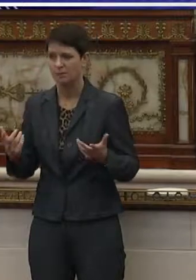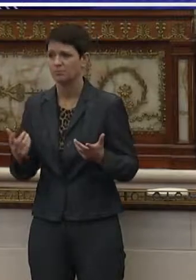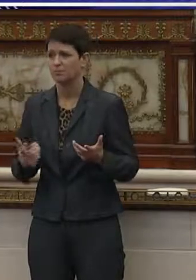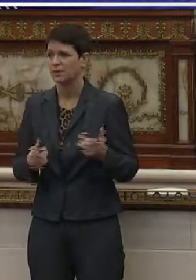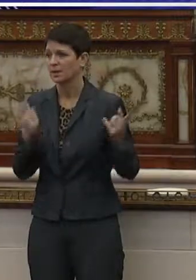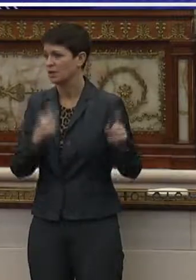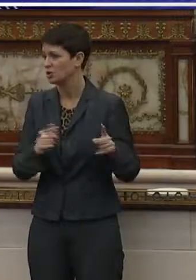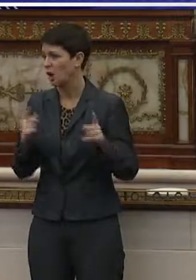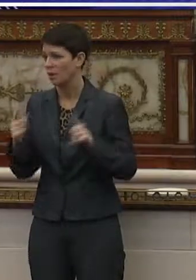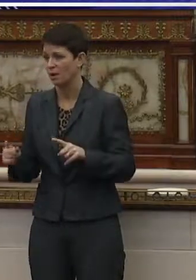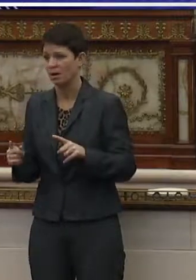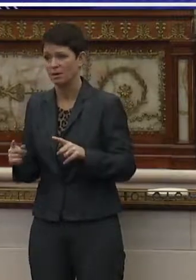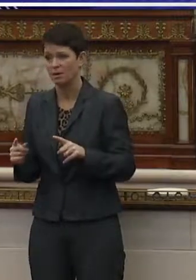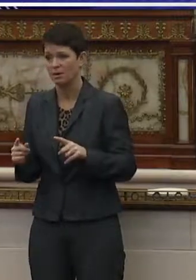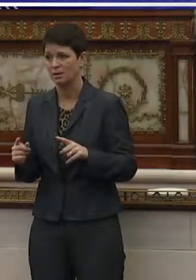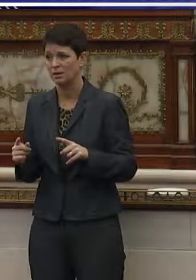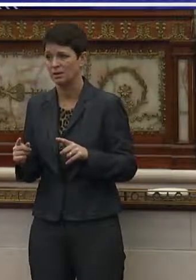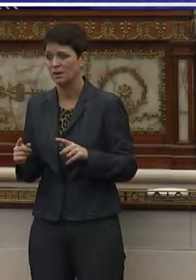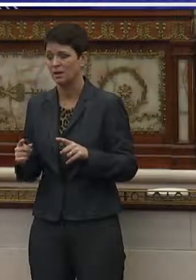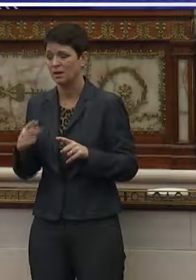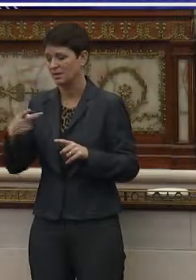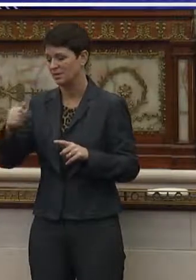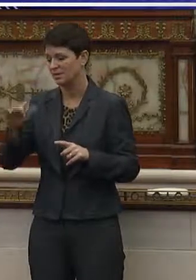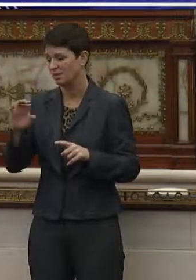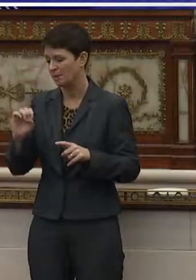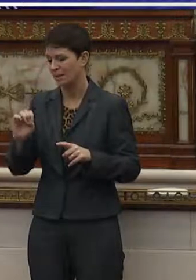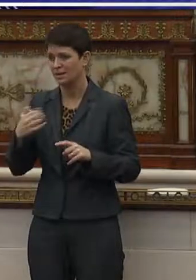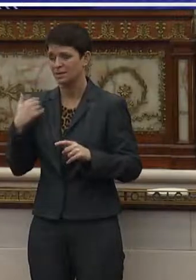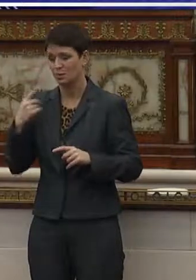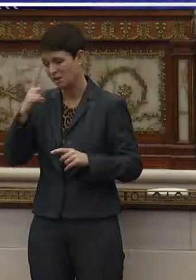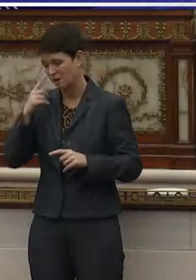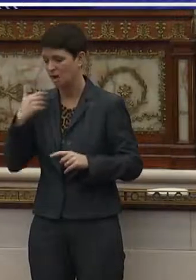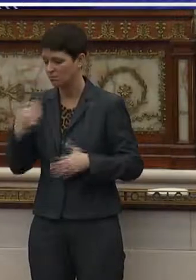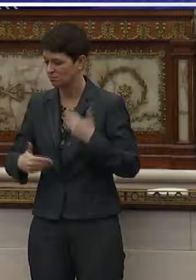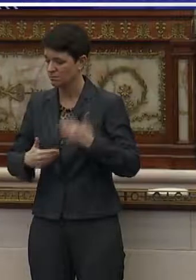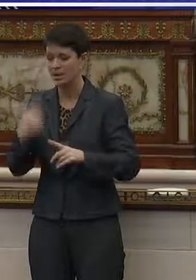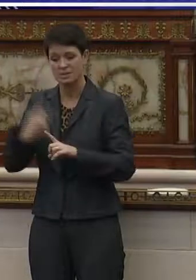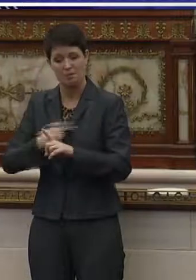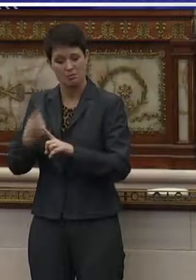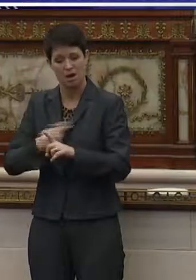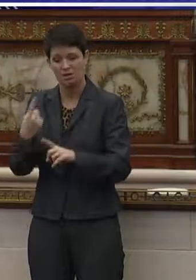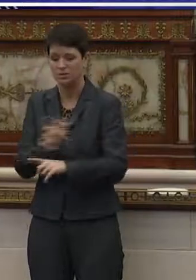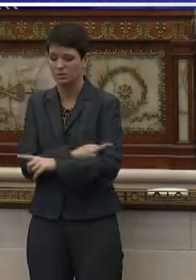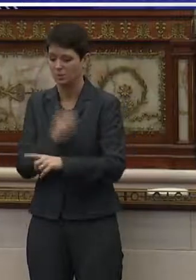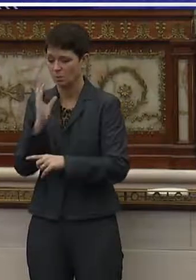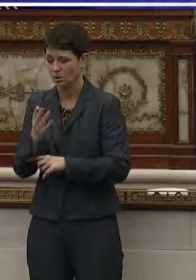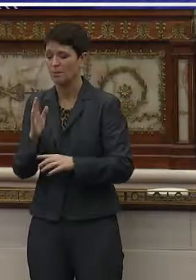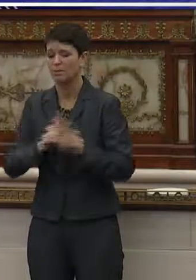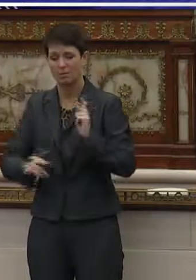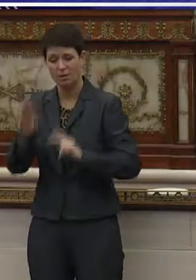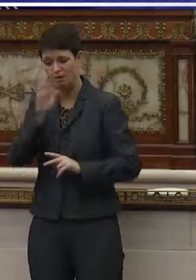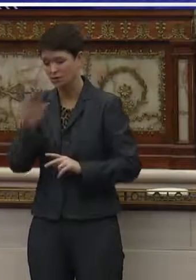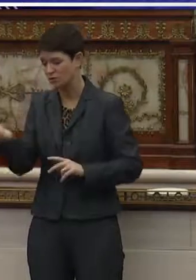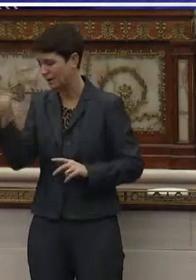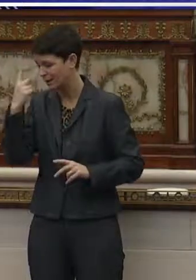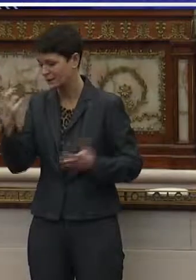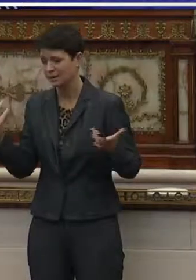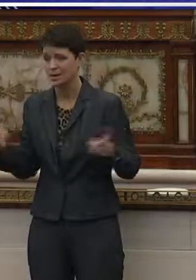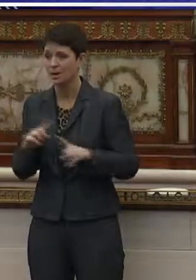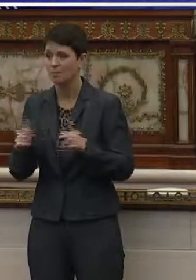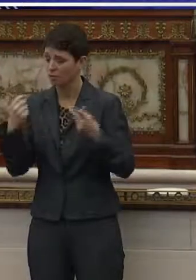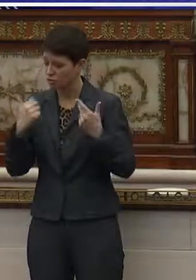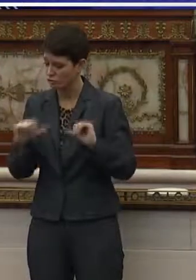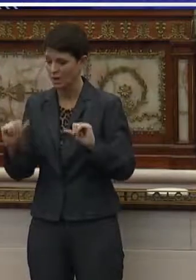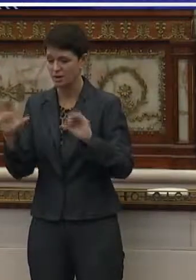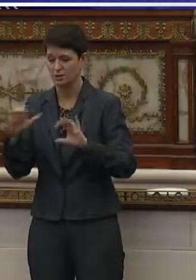going along, about the pace that we expected would. This is going to take months. So I know people are frustrated, but we are